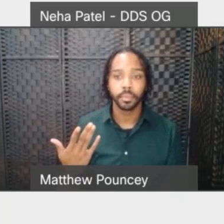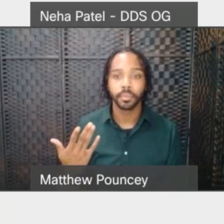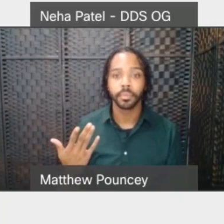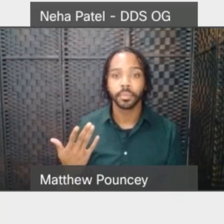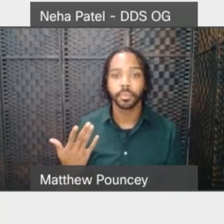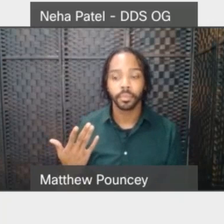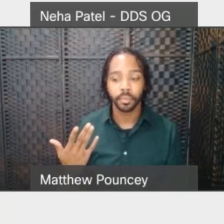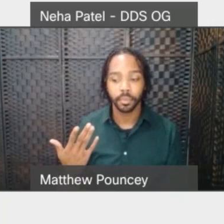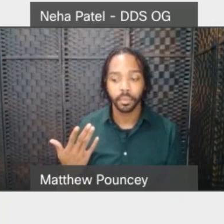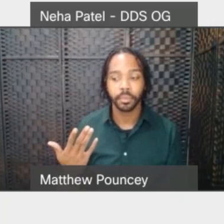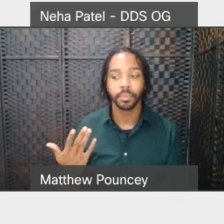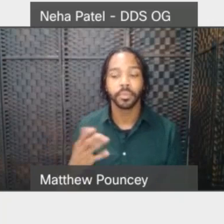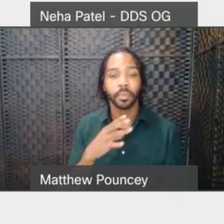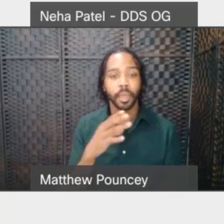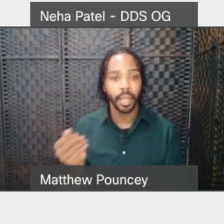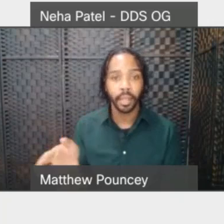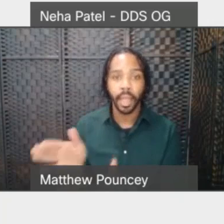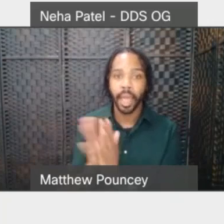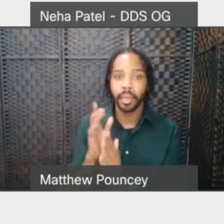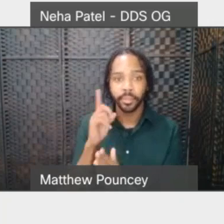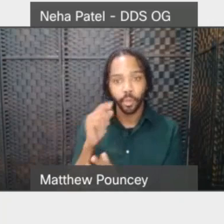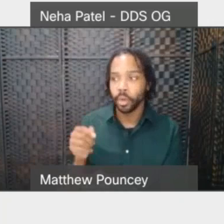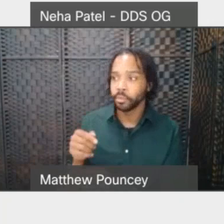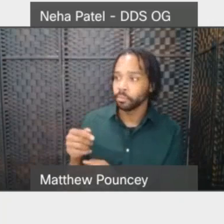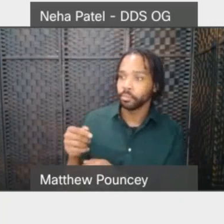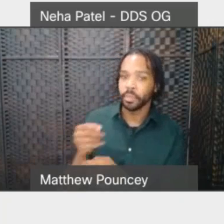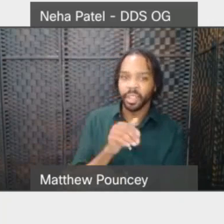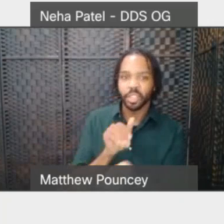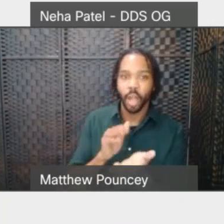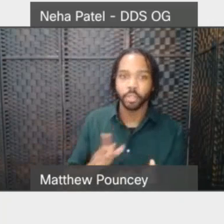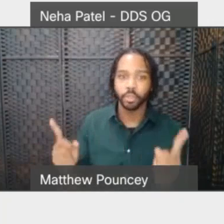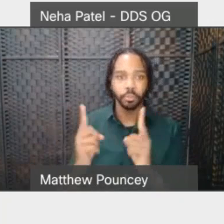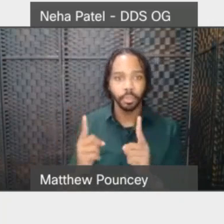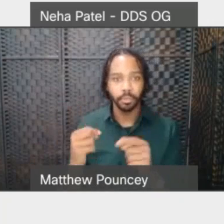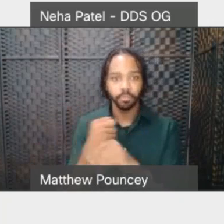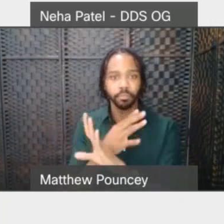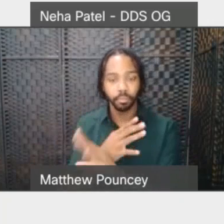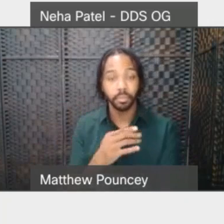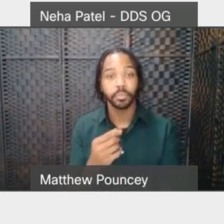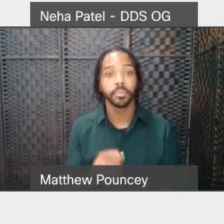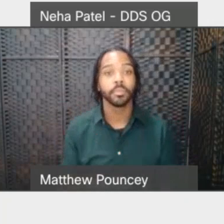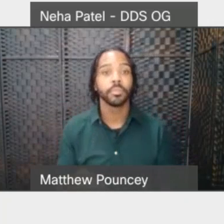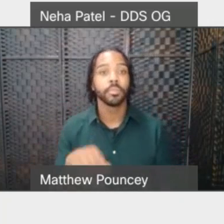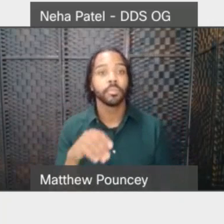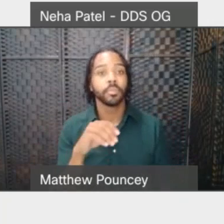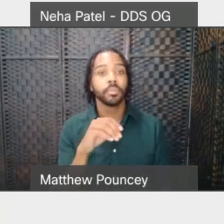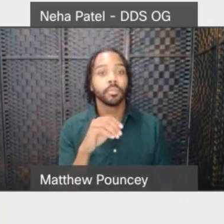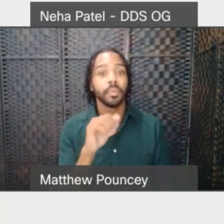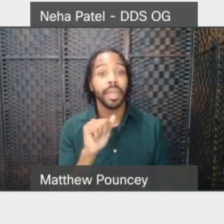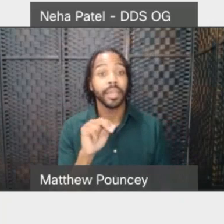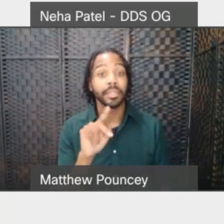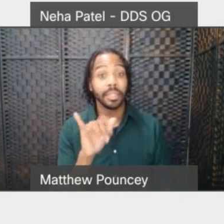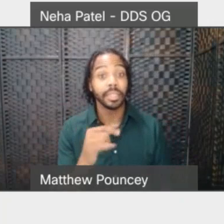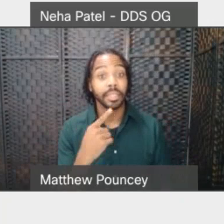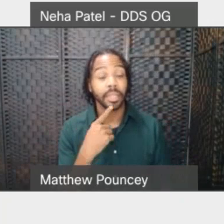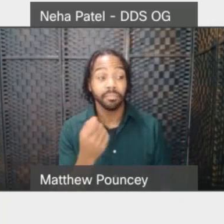the physician's order for a person as well. Just to be clear, it's a telehealth urgent care provider, so it's not